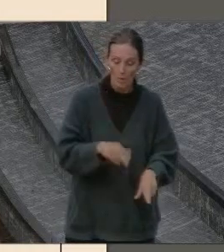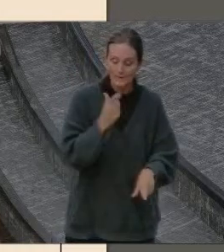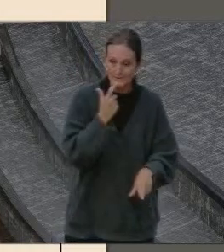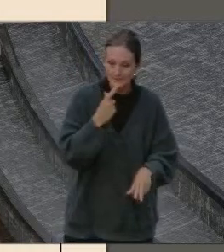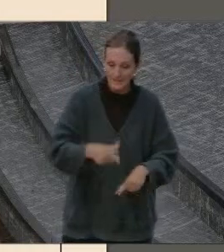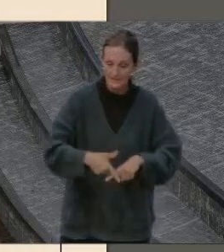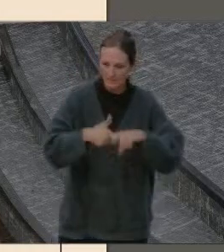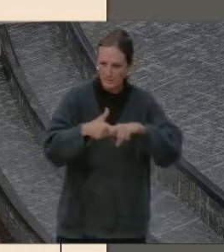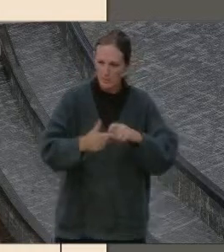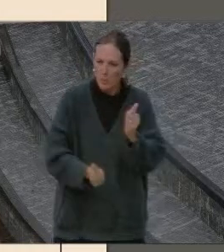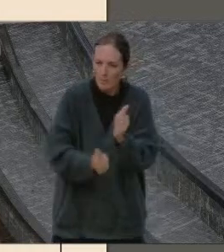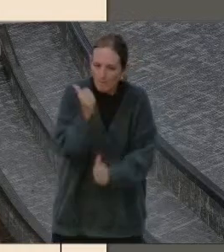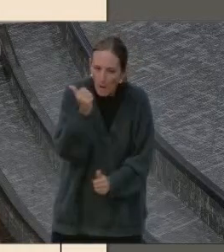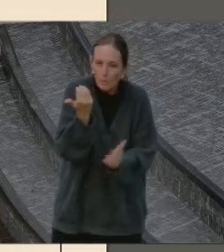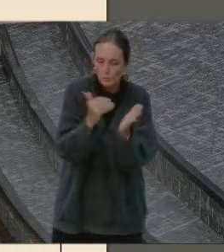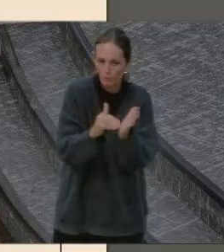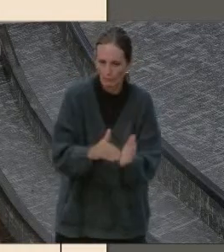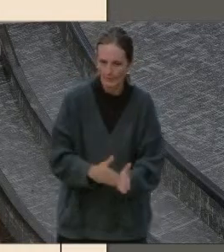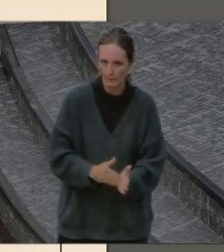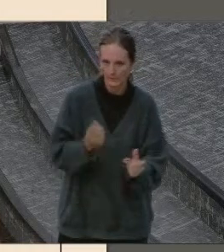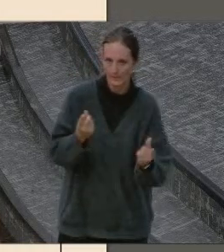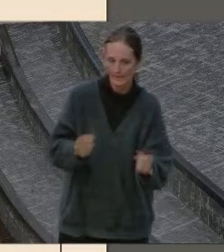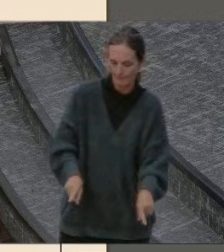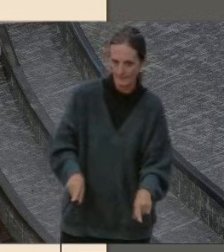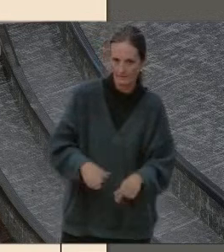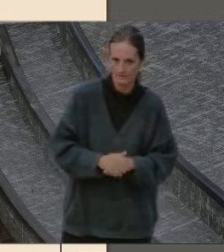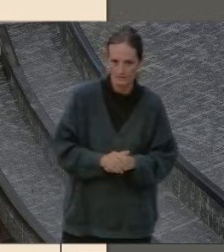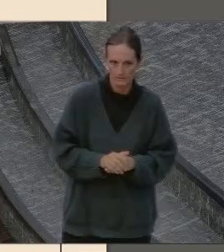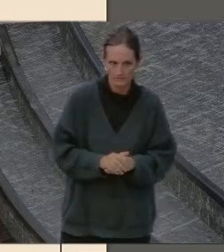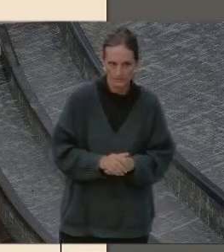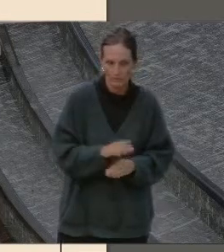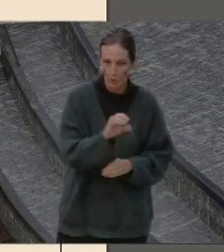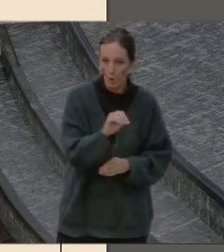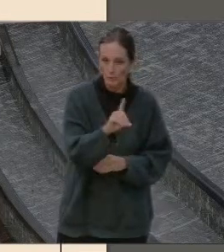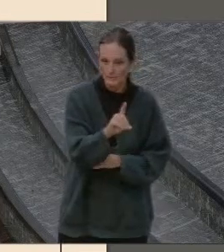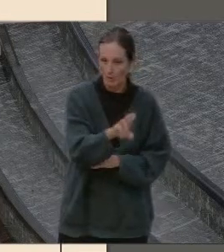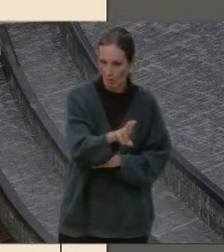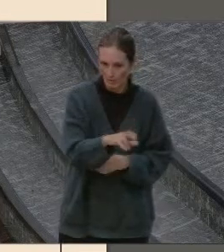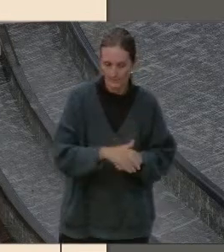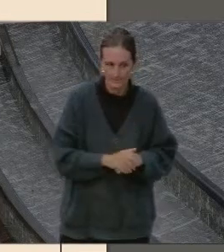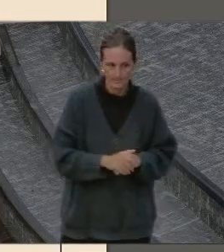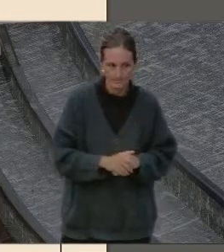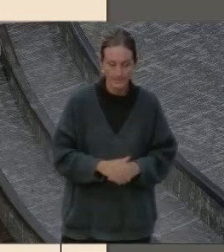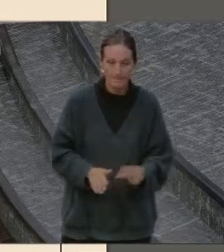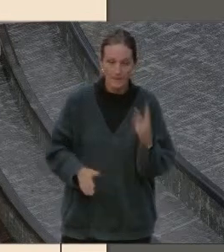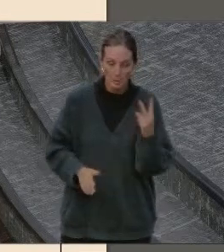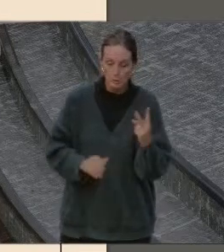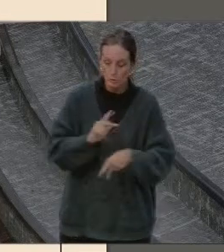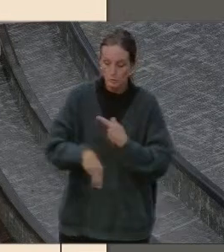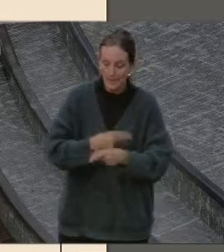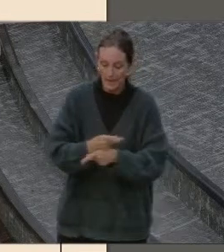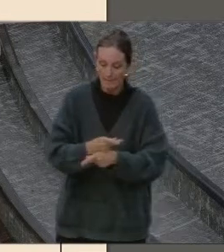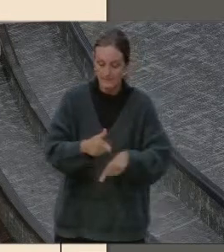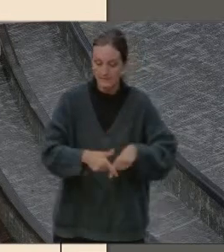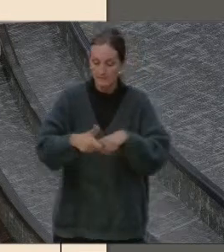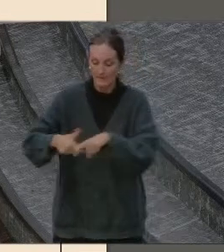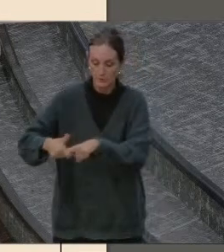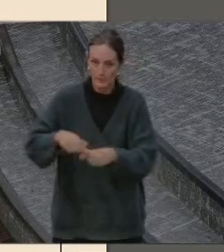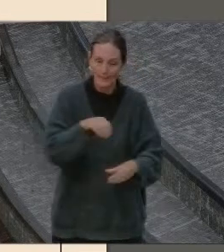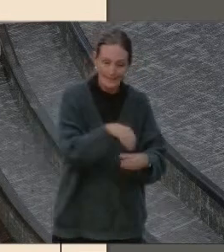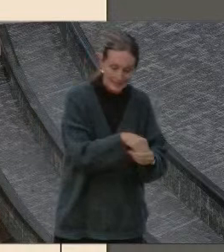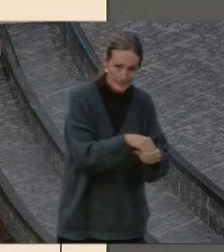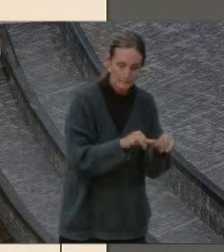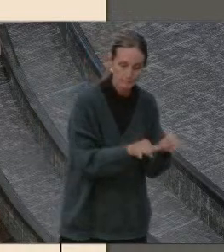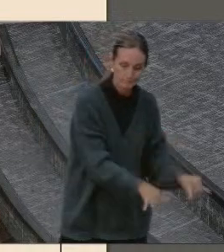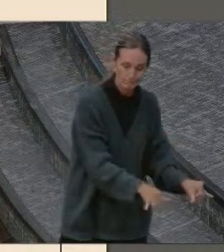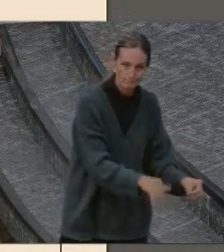the most frequently occurring disciplinary consequence in Clark County. There are 2 types of suspensions: in-school suspension